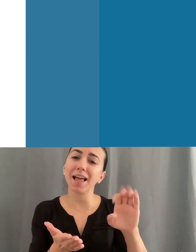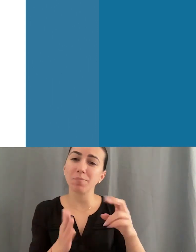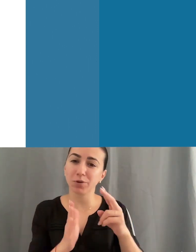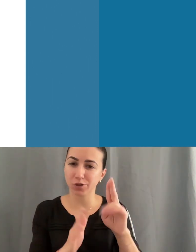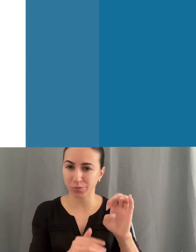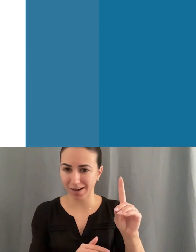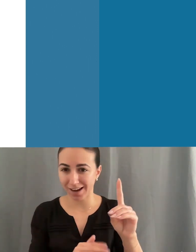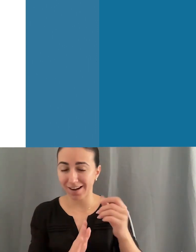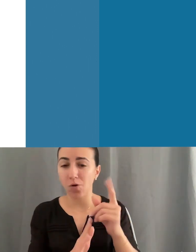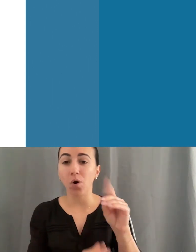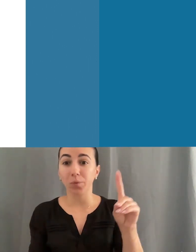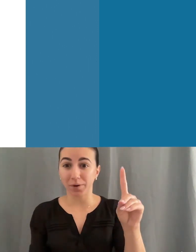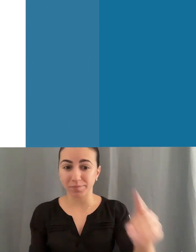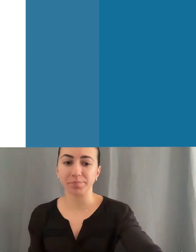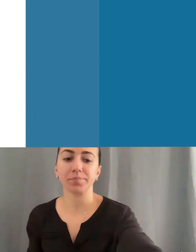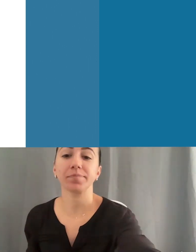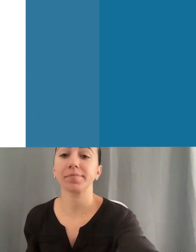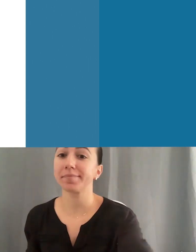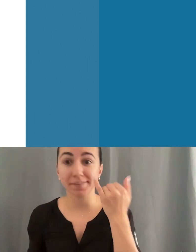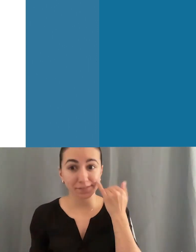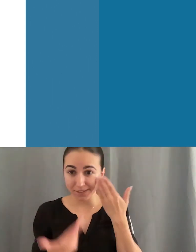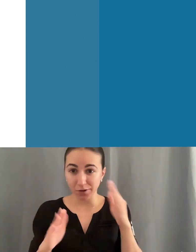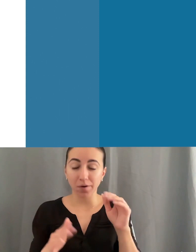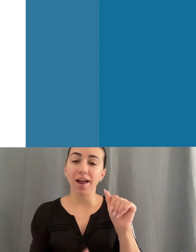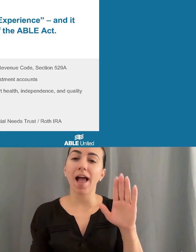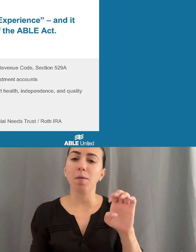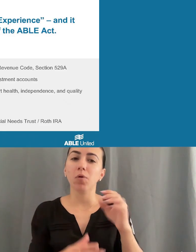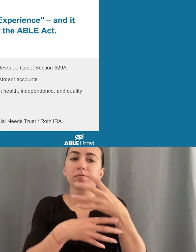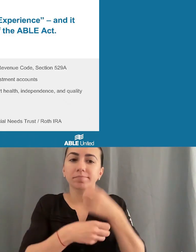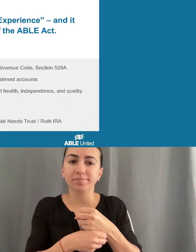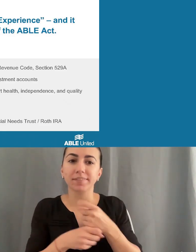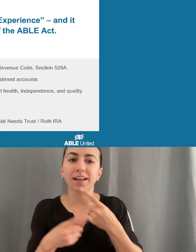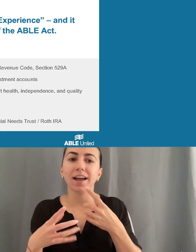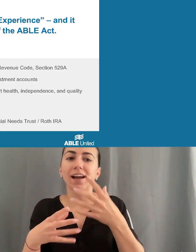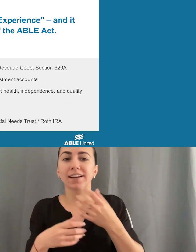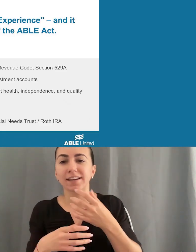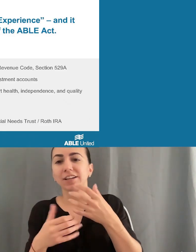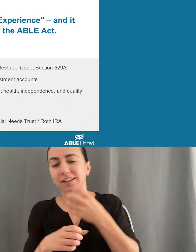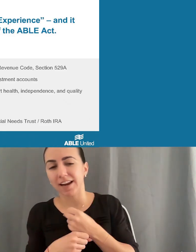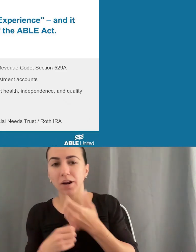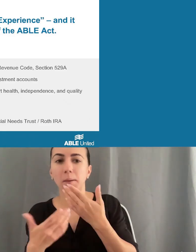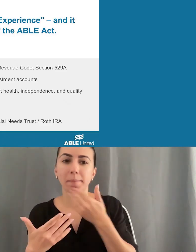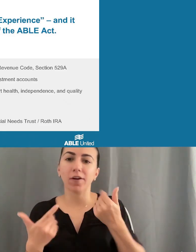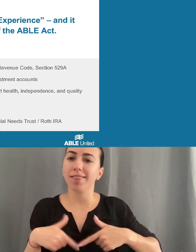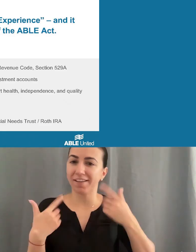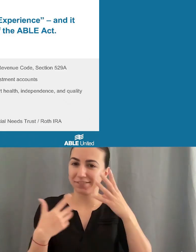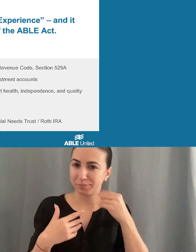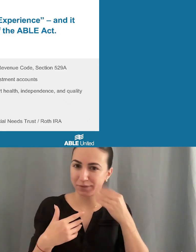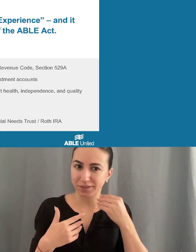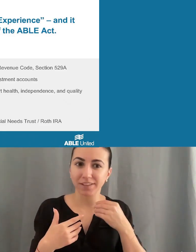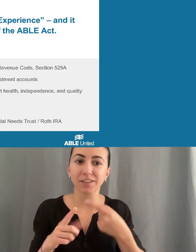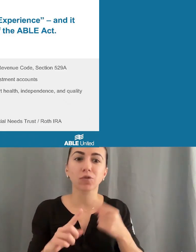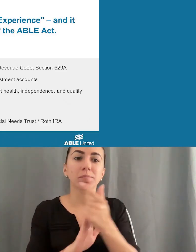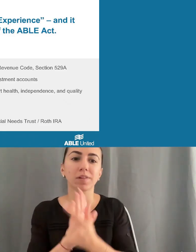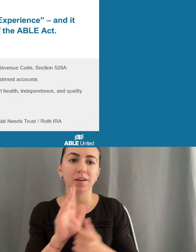United 101. So in case you didn't know, Able is an acronym for Achieving a Better Life Experience, and it's based on a piece of